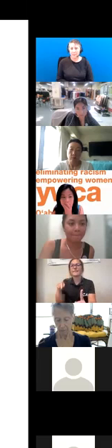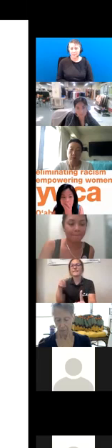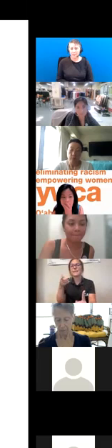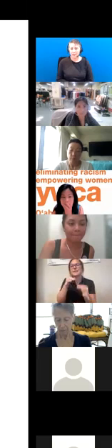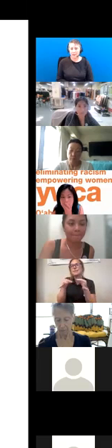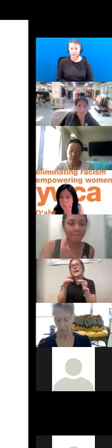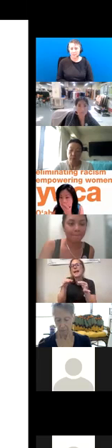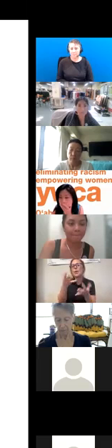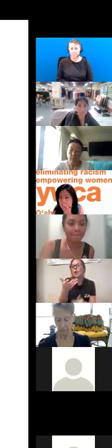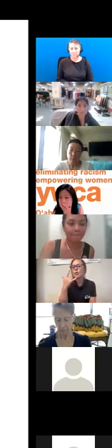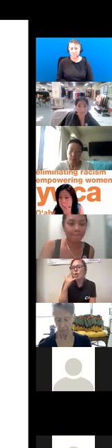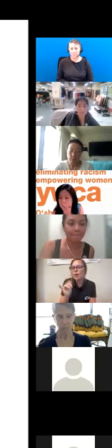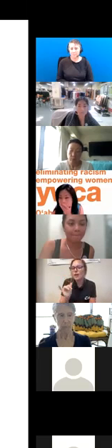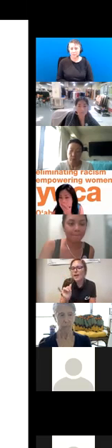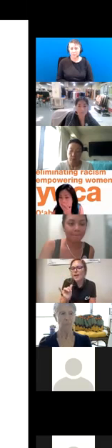Maybe